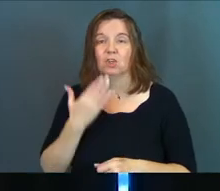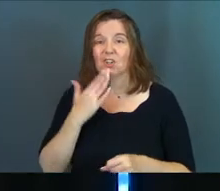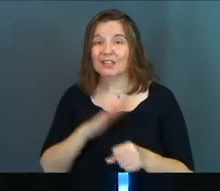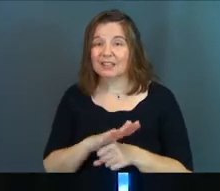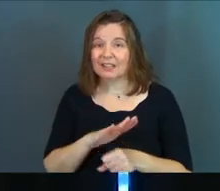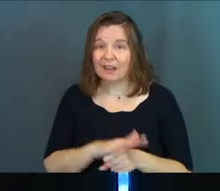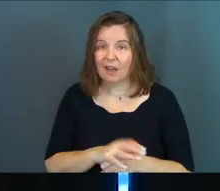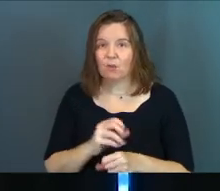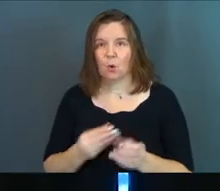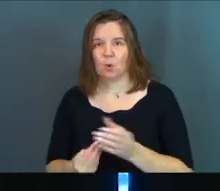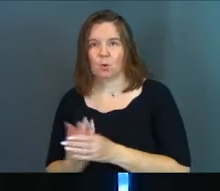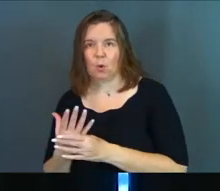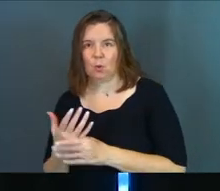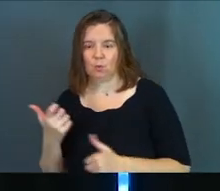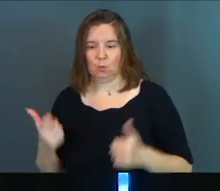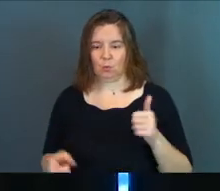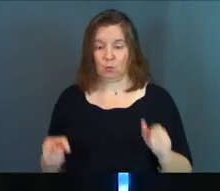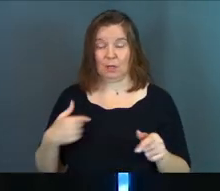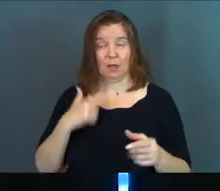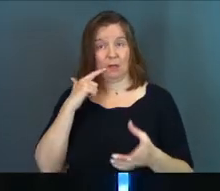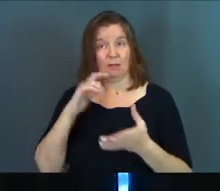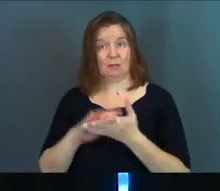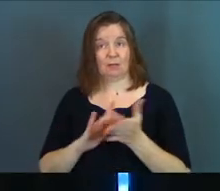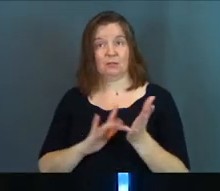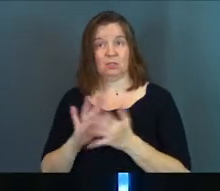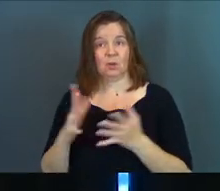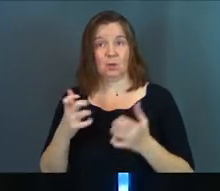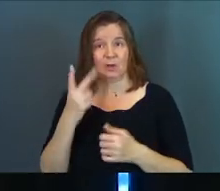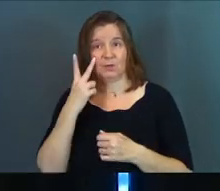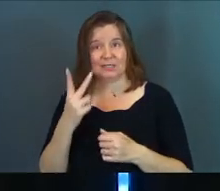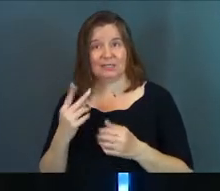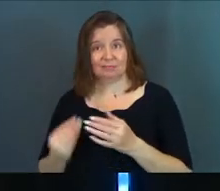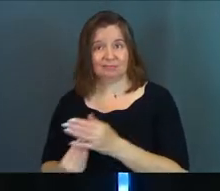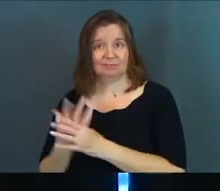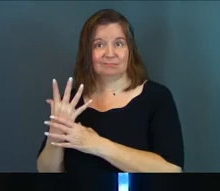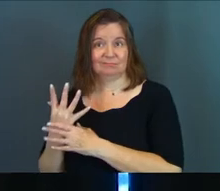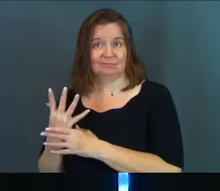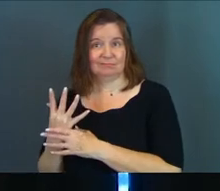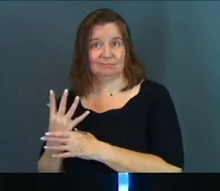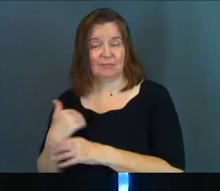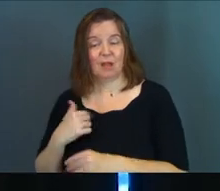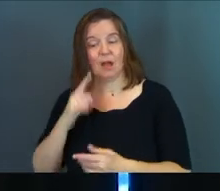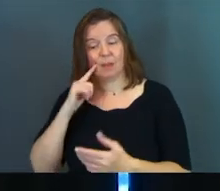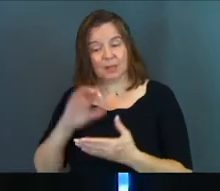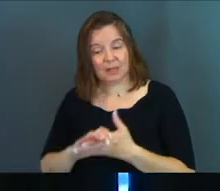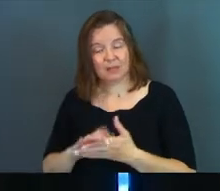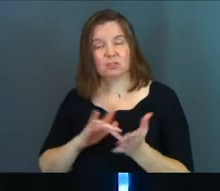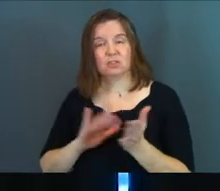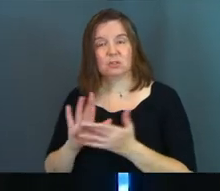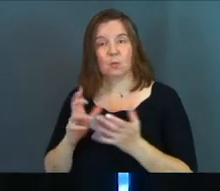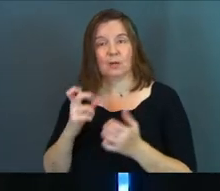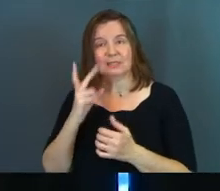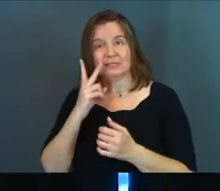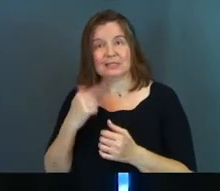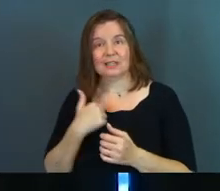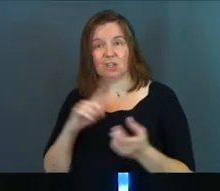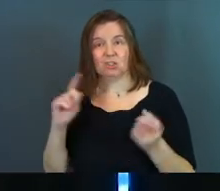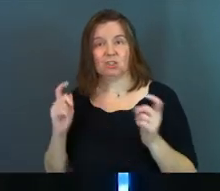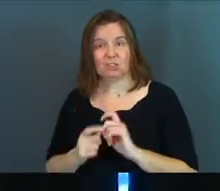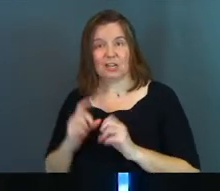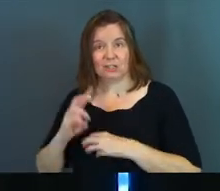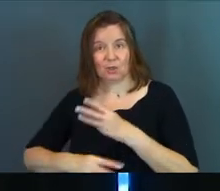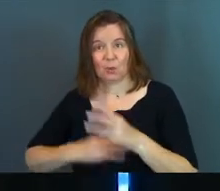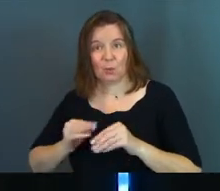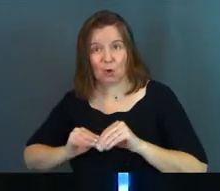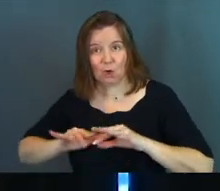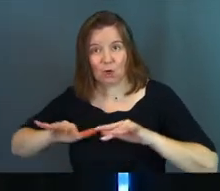enough or growth? Because I believe that Jesus wants to see us flourish. I believe that Jesus wants to see us change the